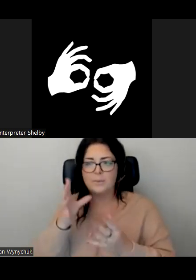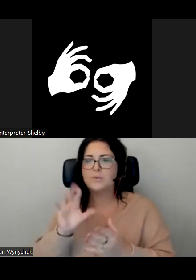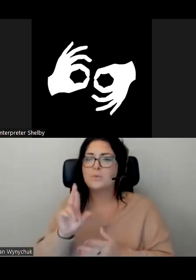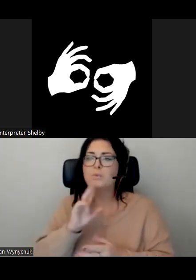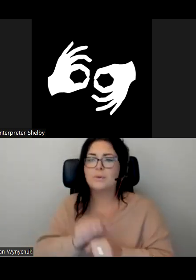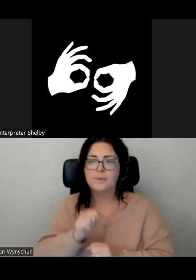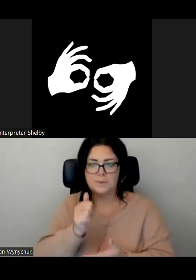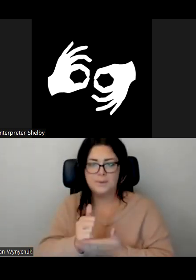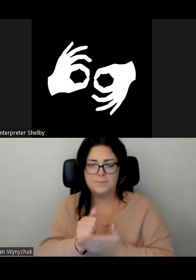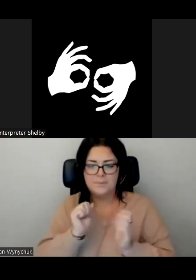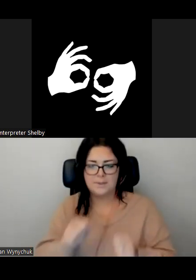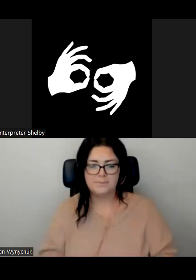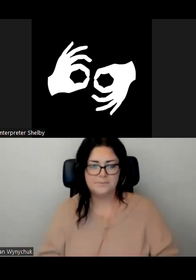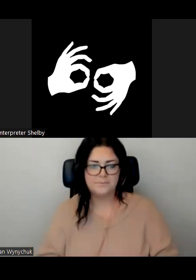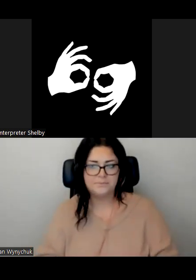well.